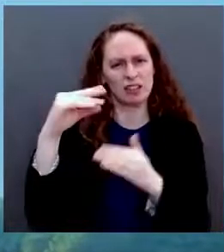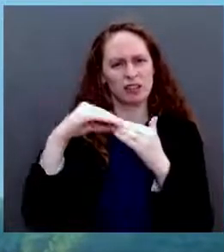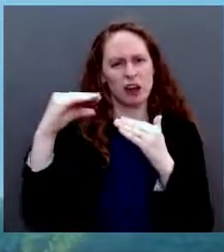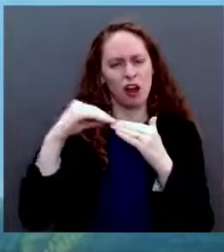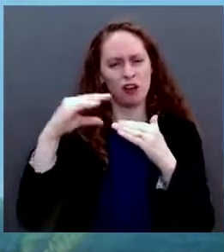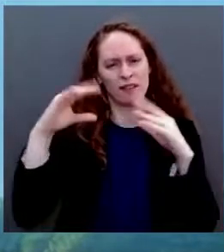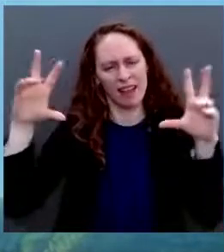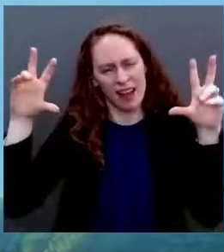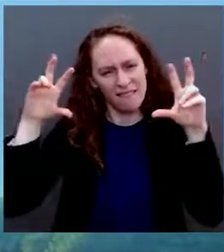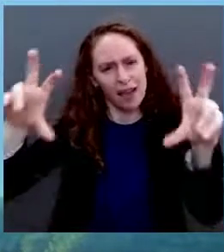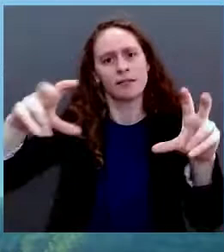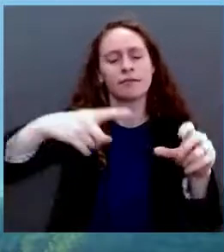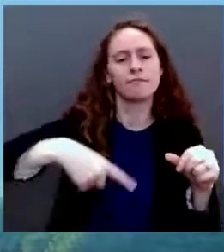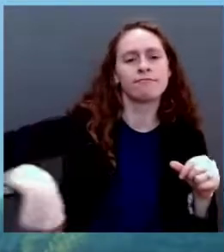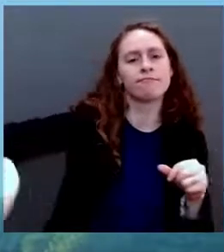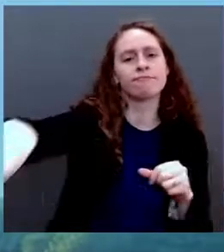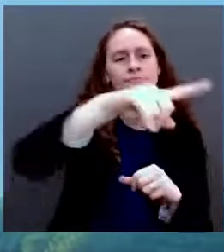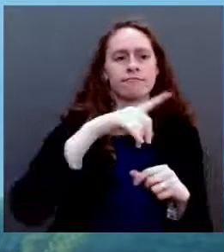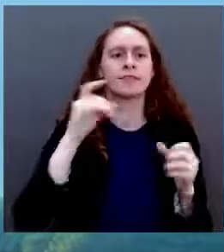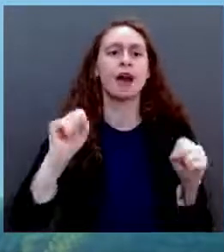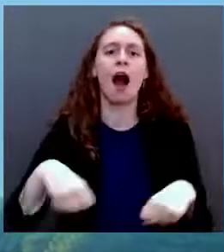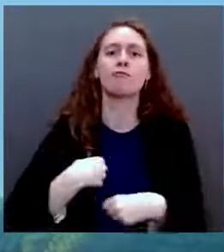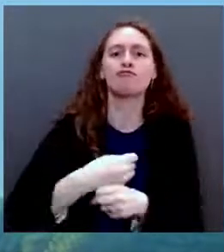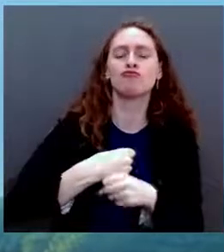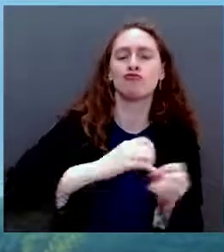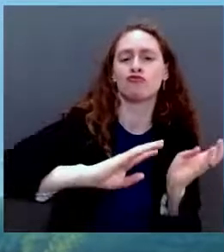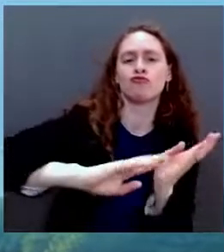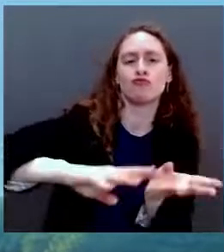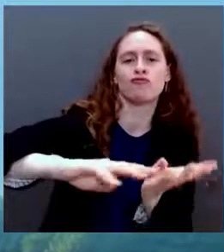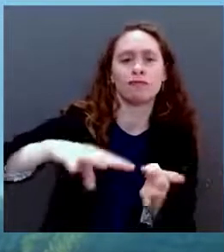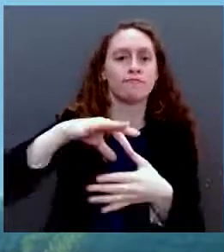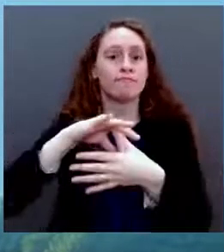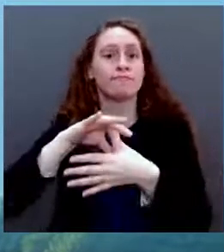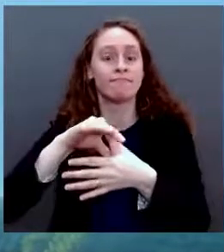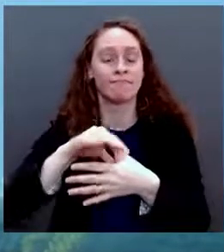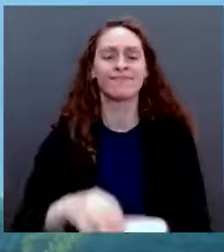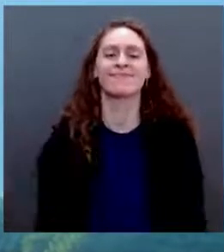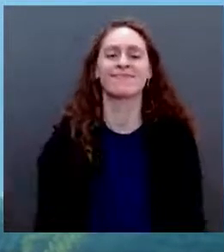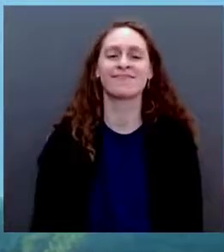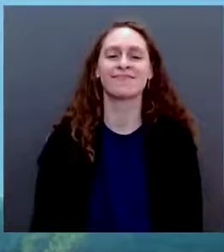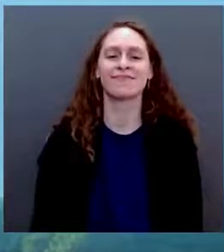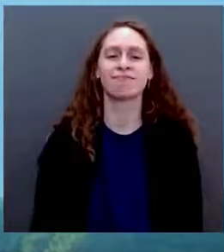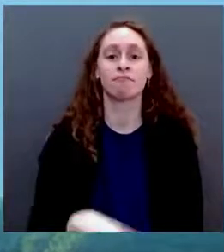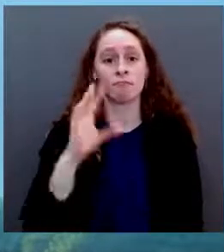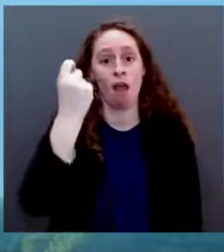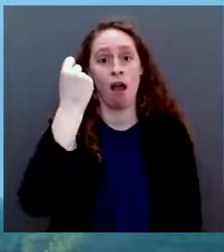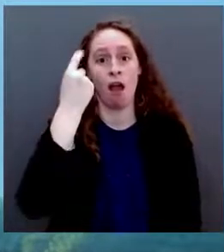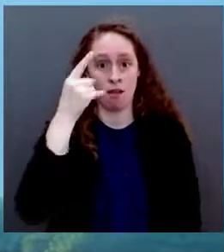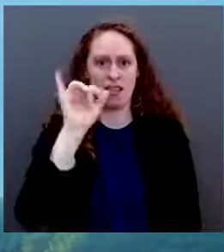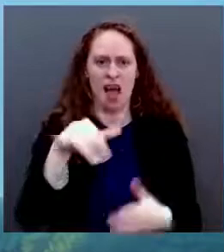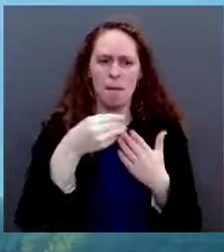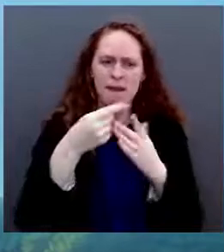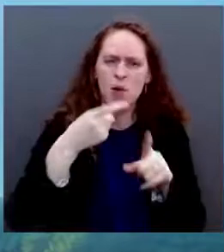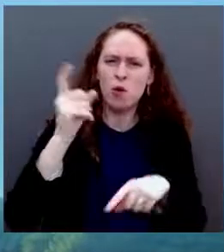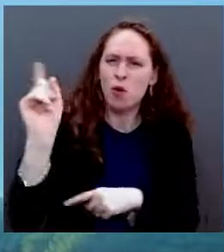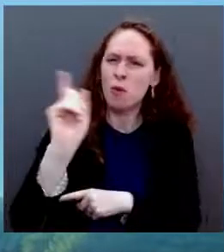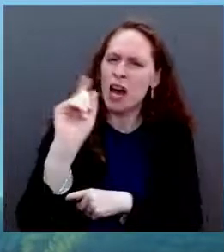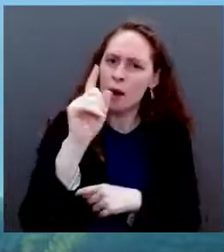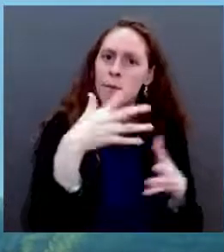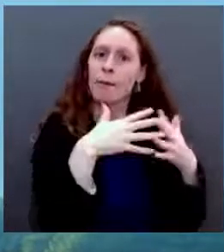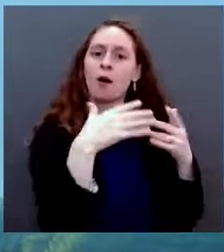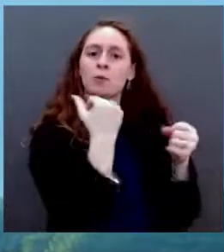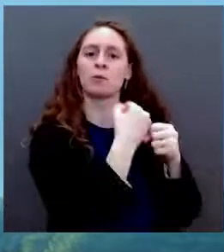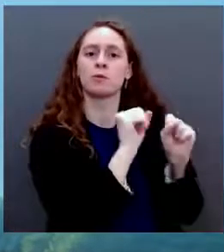included in the American Rescue Plan to revive our economy, to bring in more competition